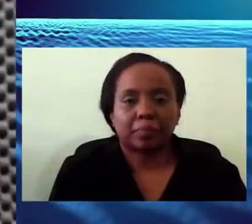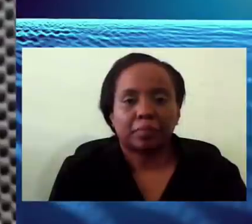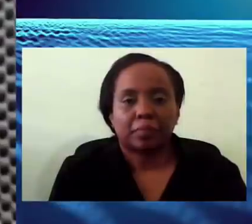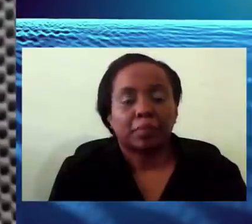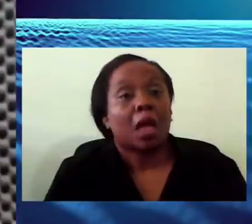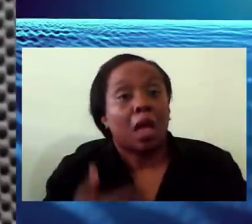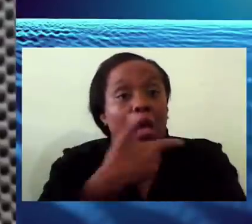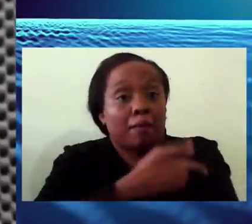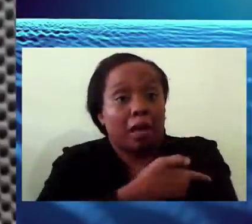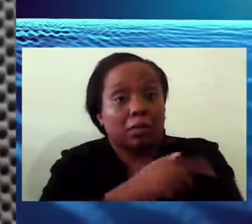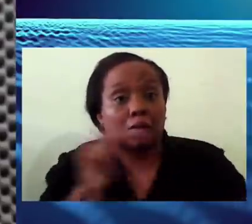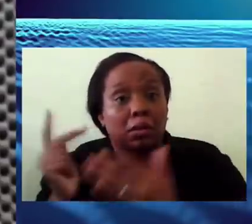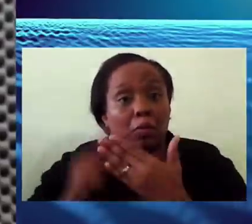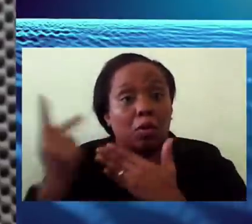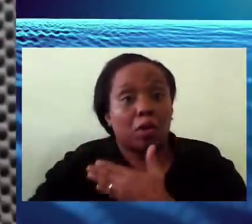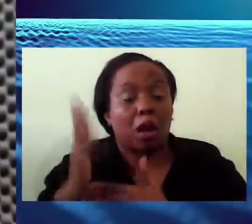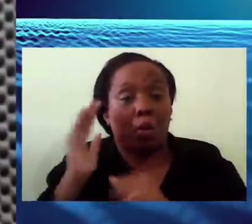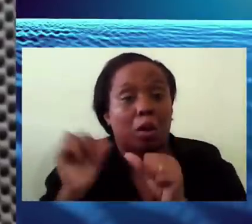set to commence